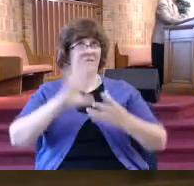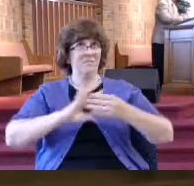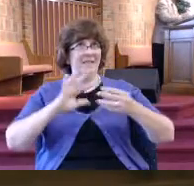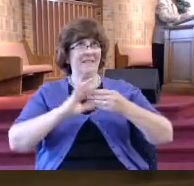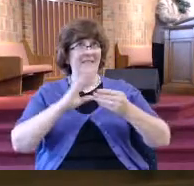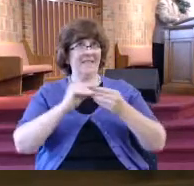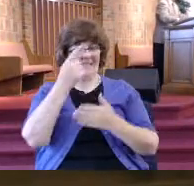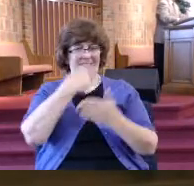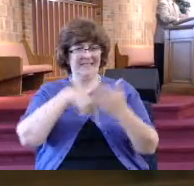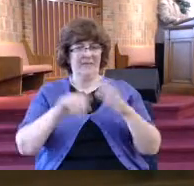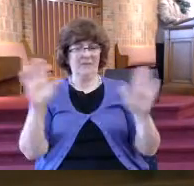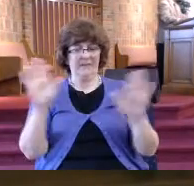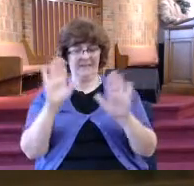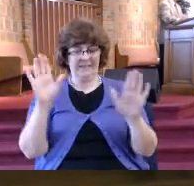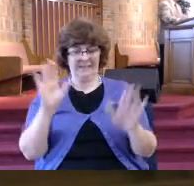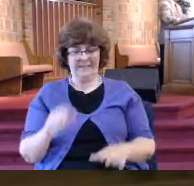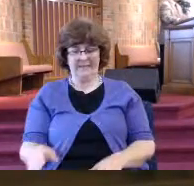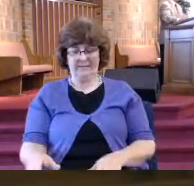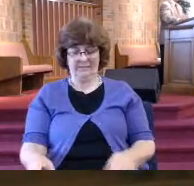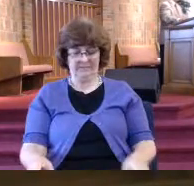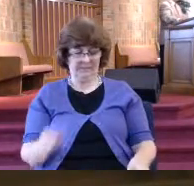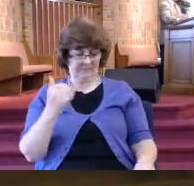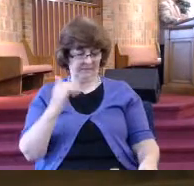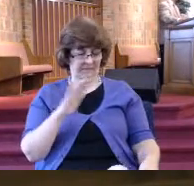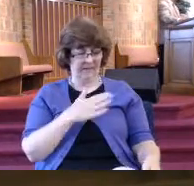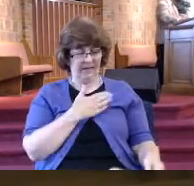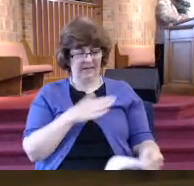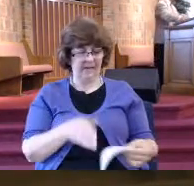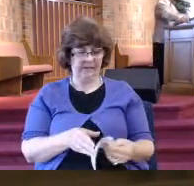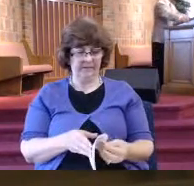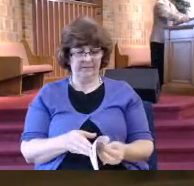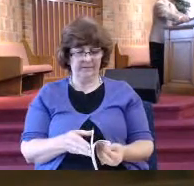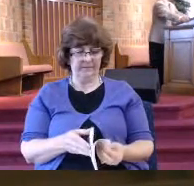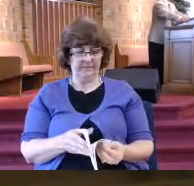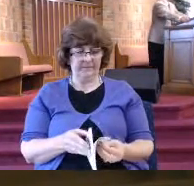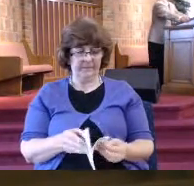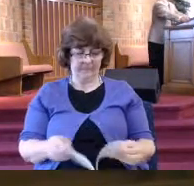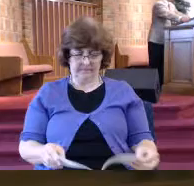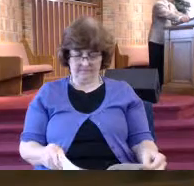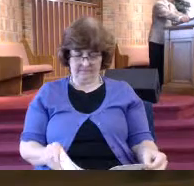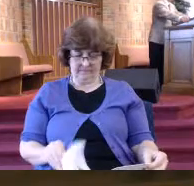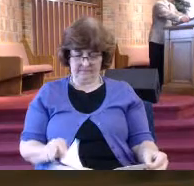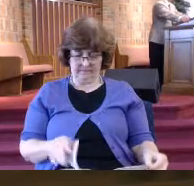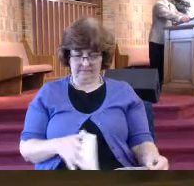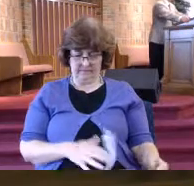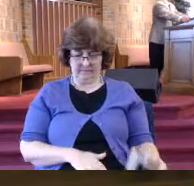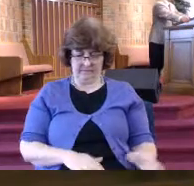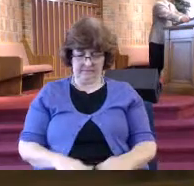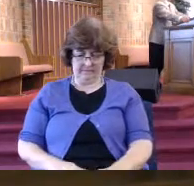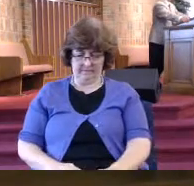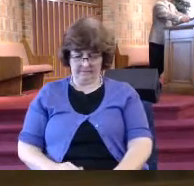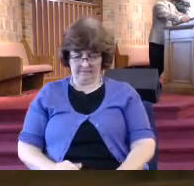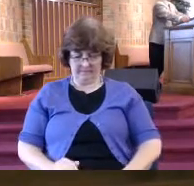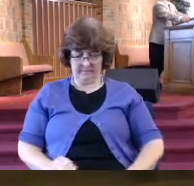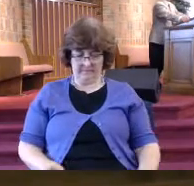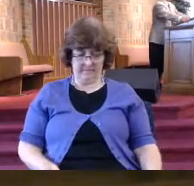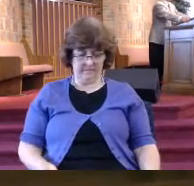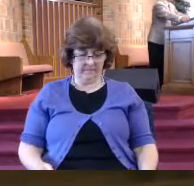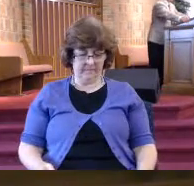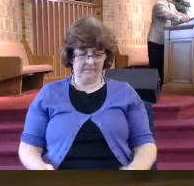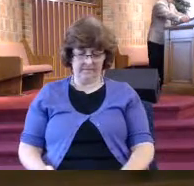morning. Number 17 will be our closing hymn. Number 17, we'll do the first and the last stanzas,